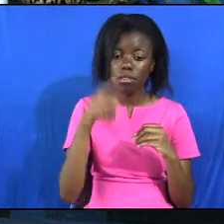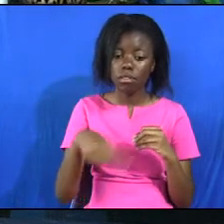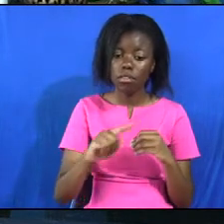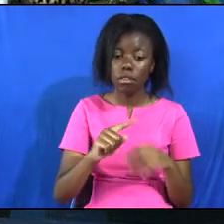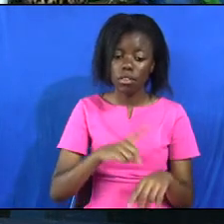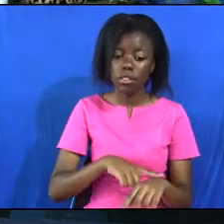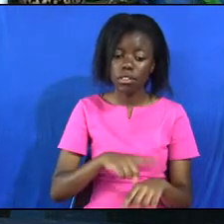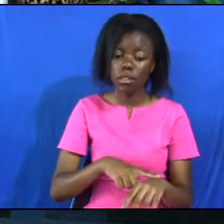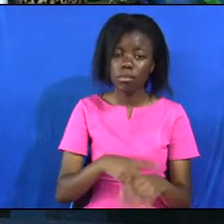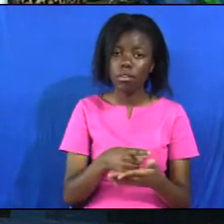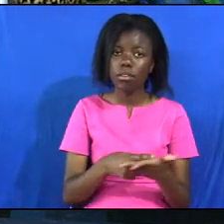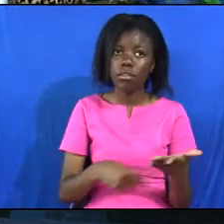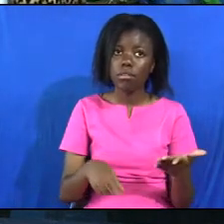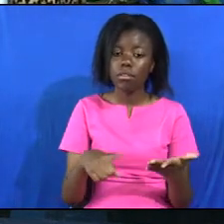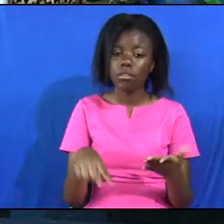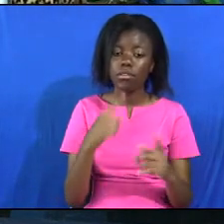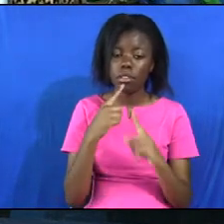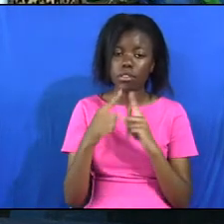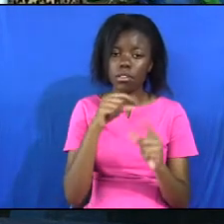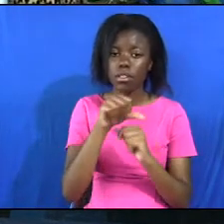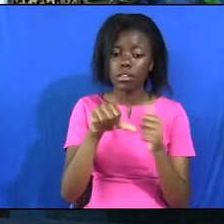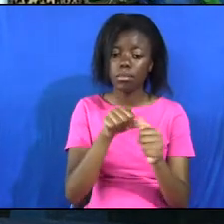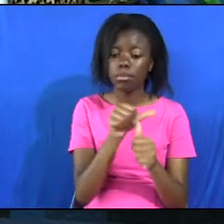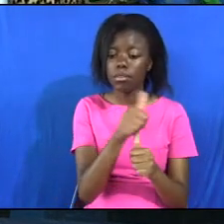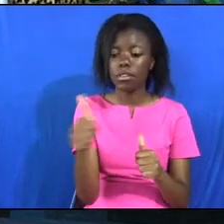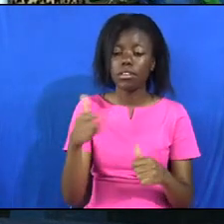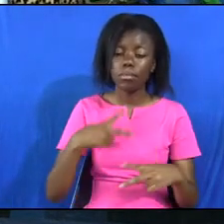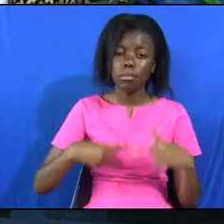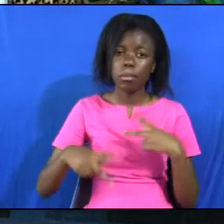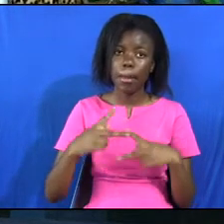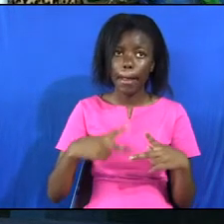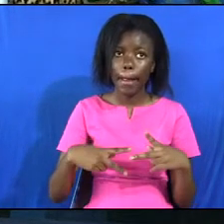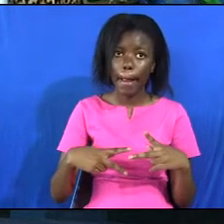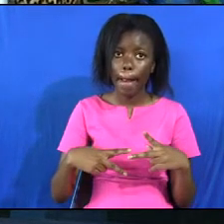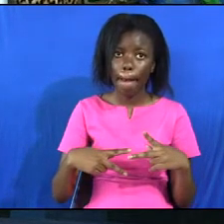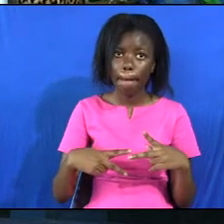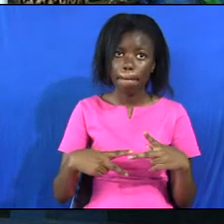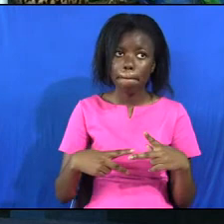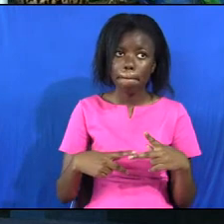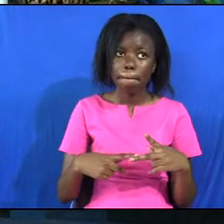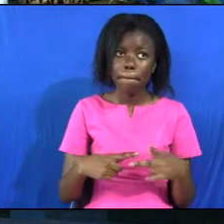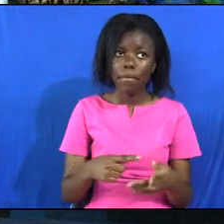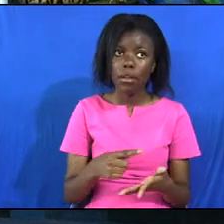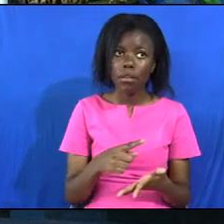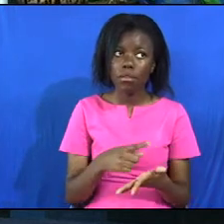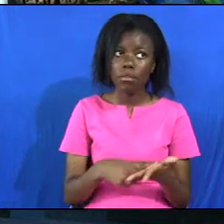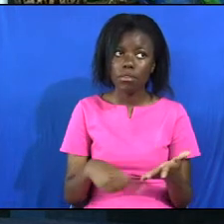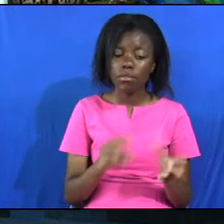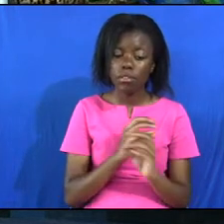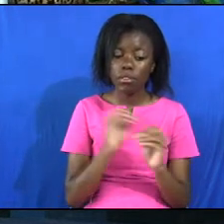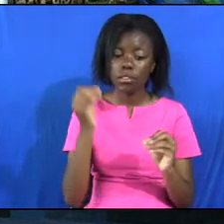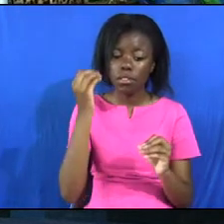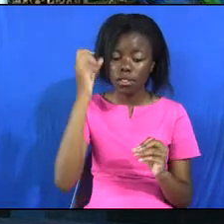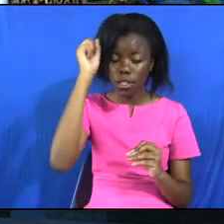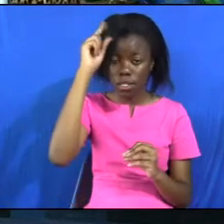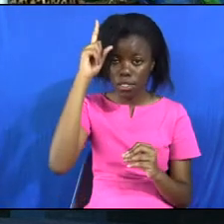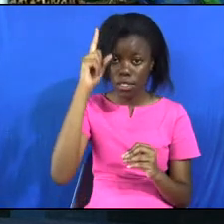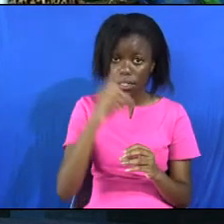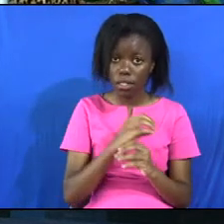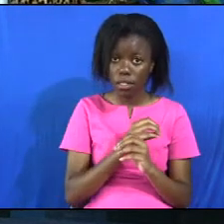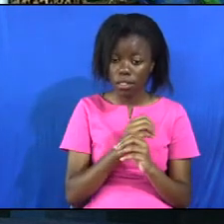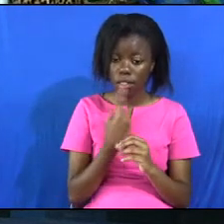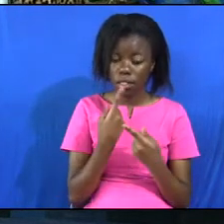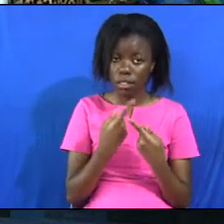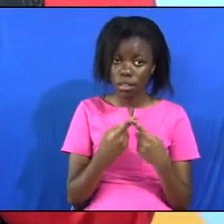is it we are talking about other people? What is it that we do not understand but yet are quick